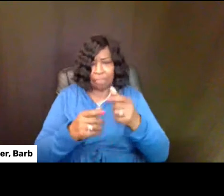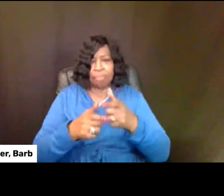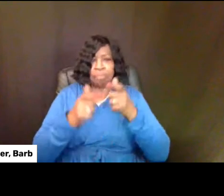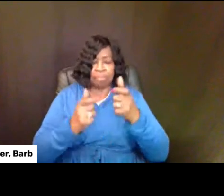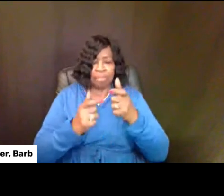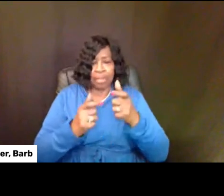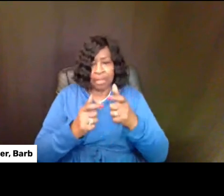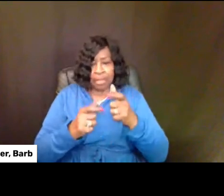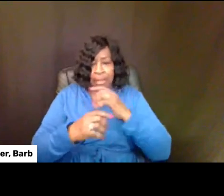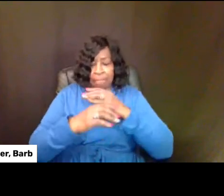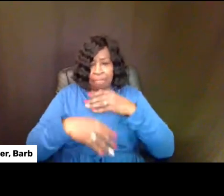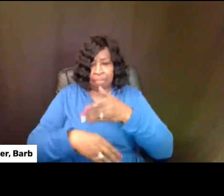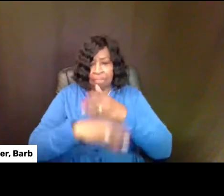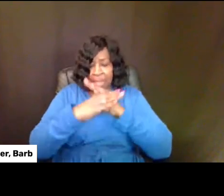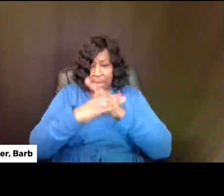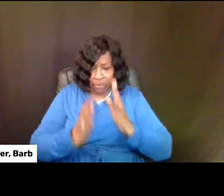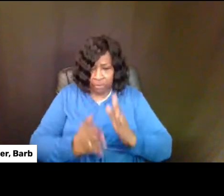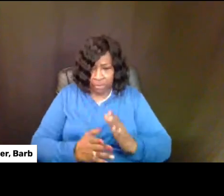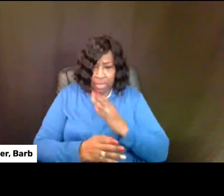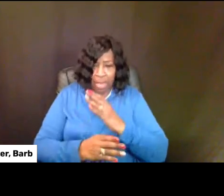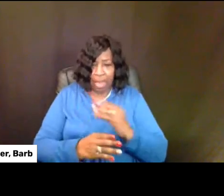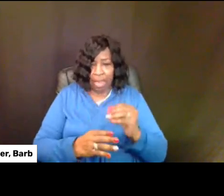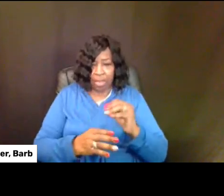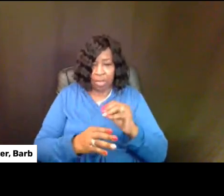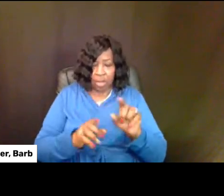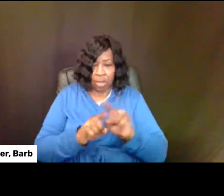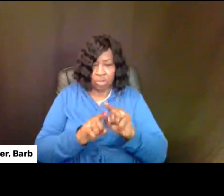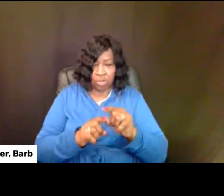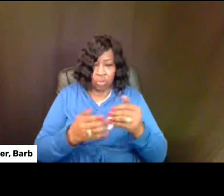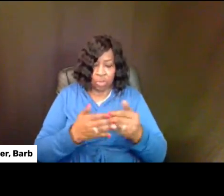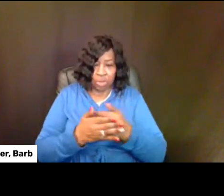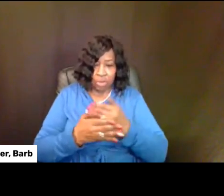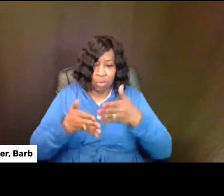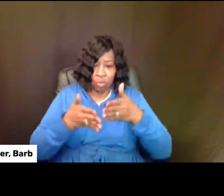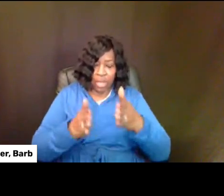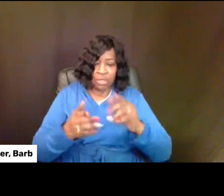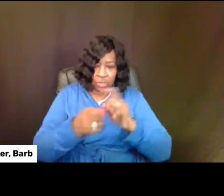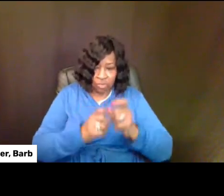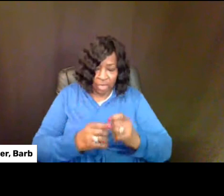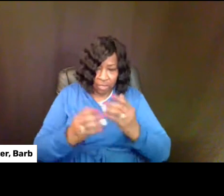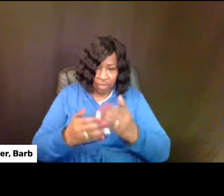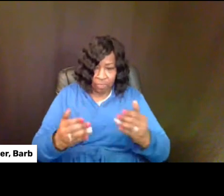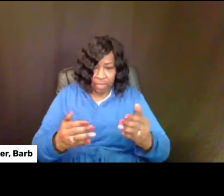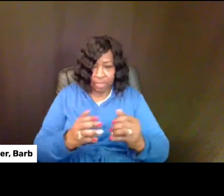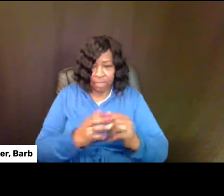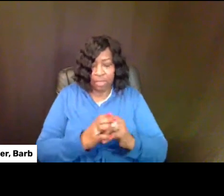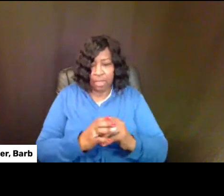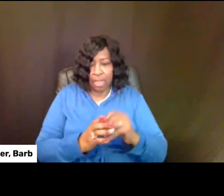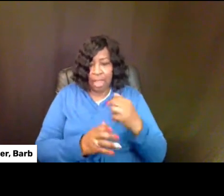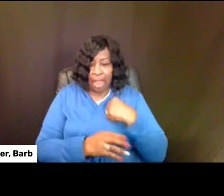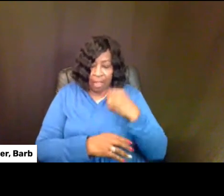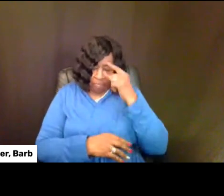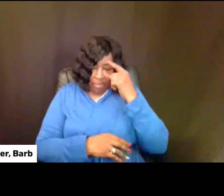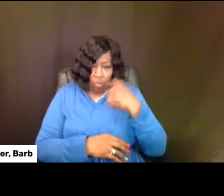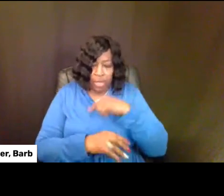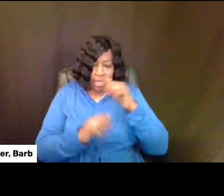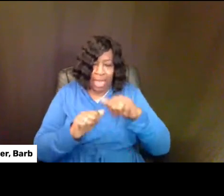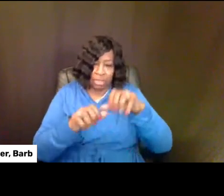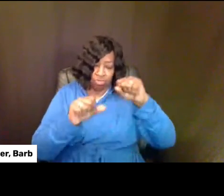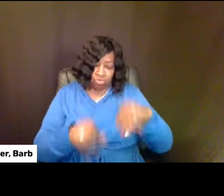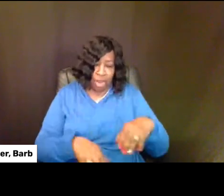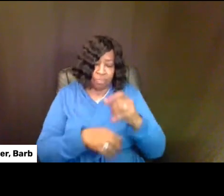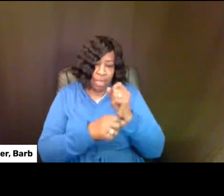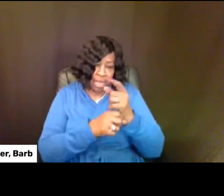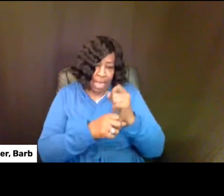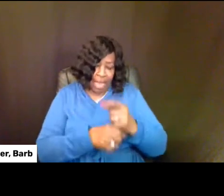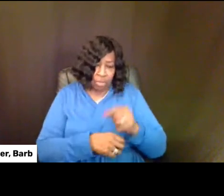to advance GFPP together moving forward. We have a recording from that September partner meeting, and I think we can also drop the annual update in the